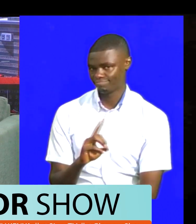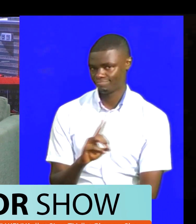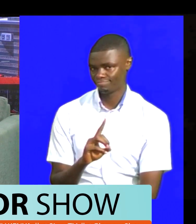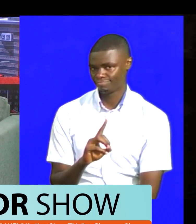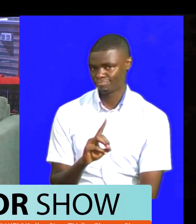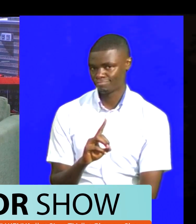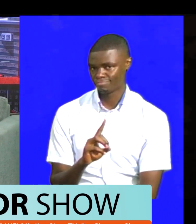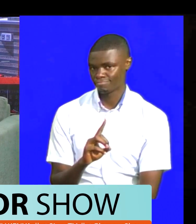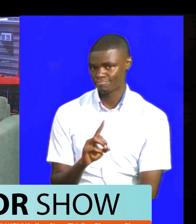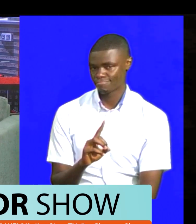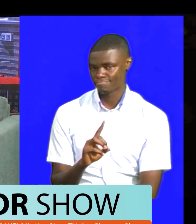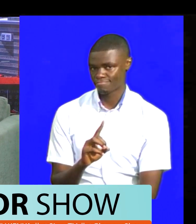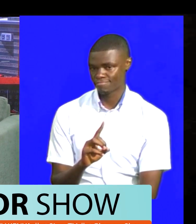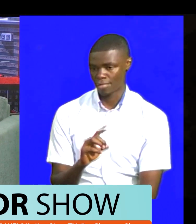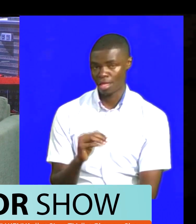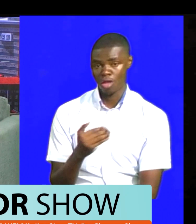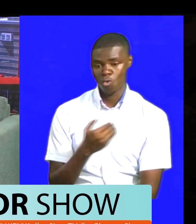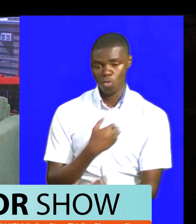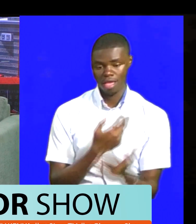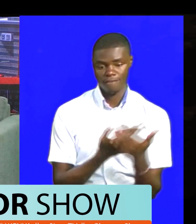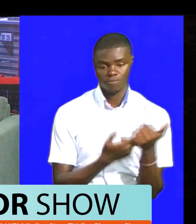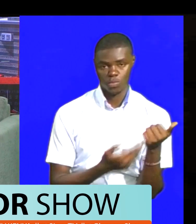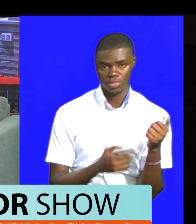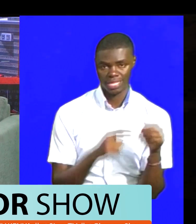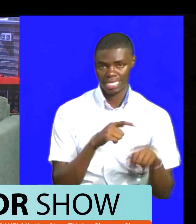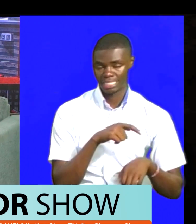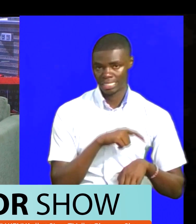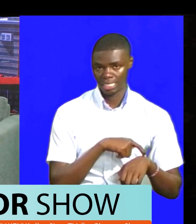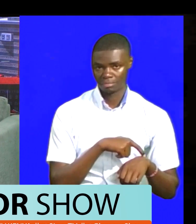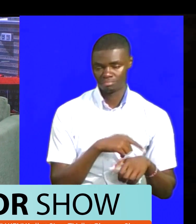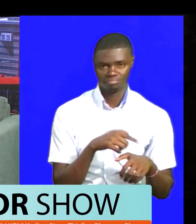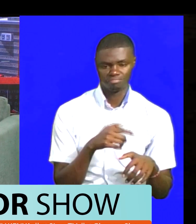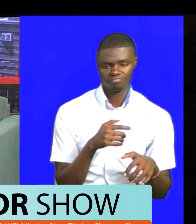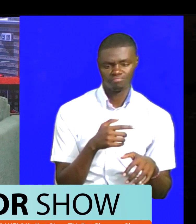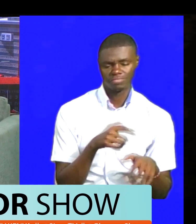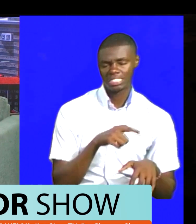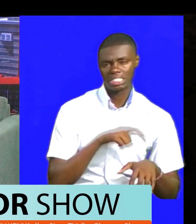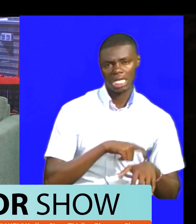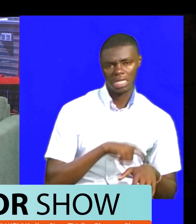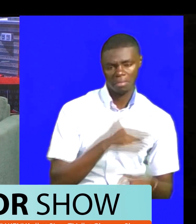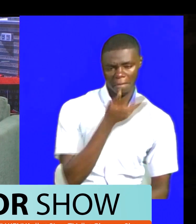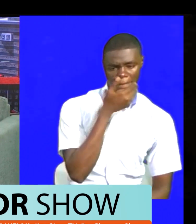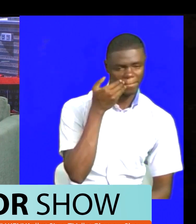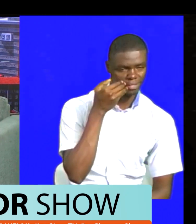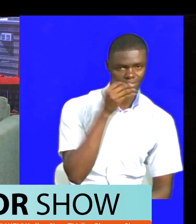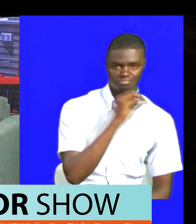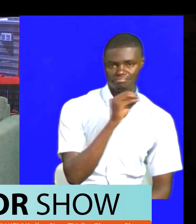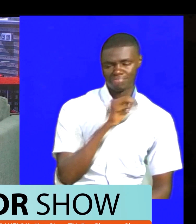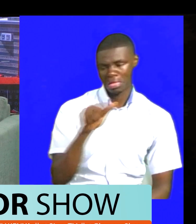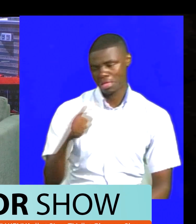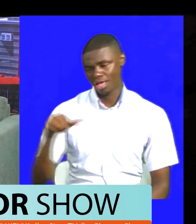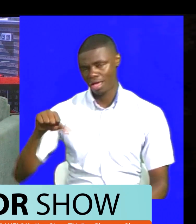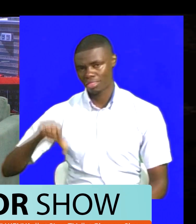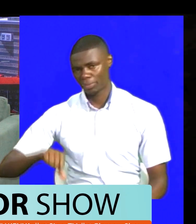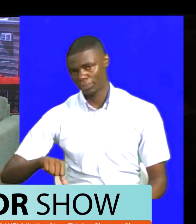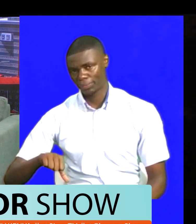Of course, we have both times that are not favoring the best times, and of course, we